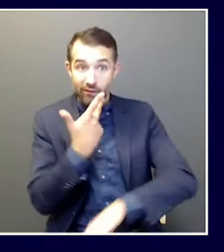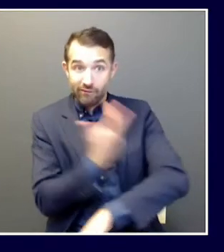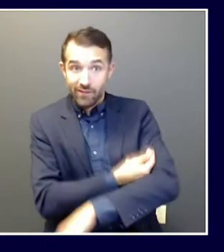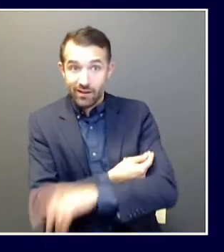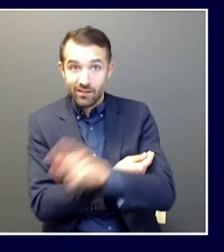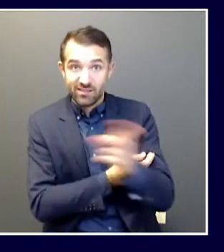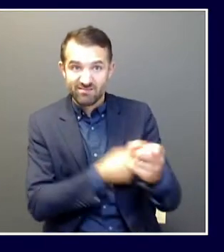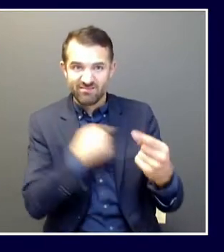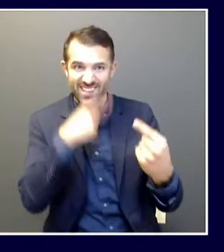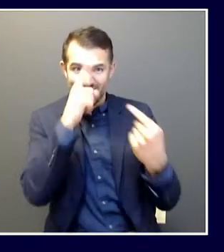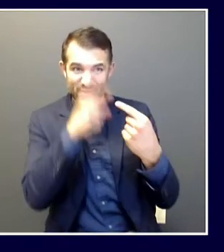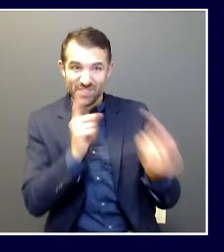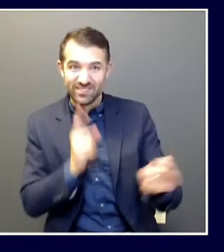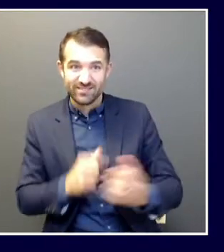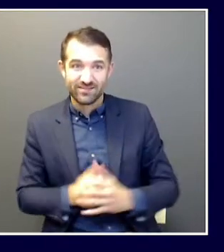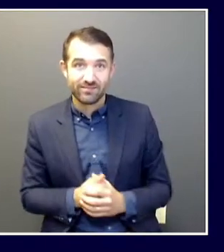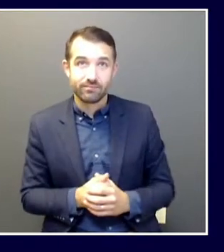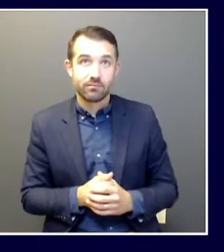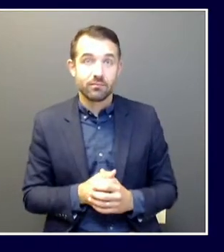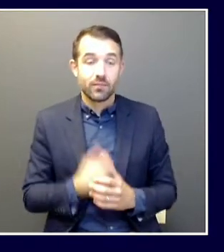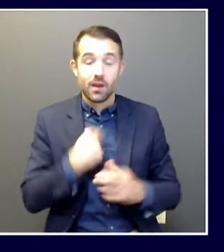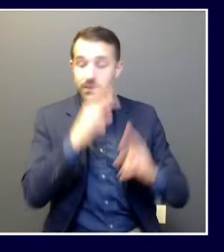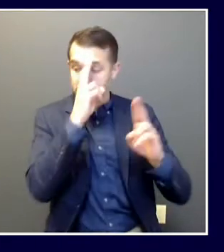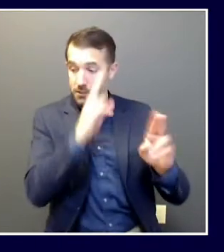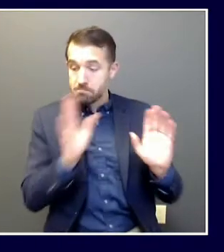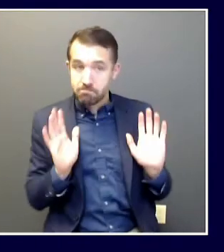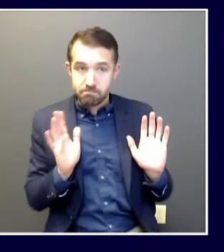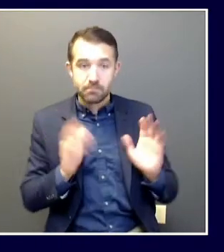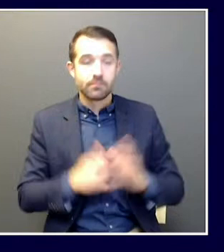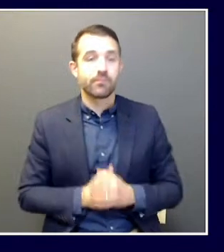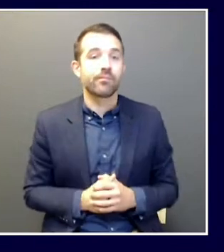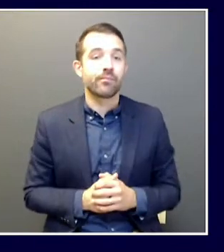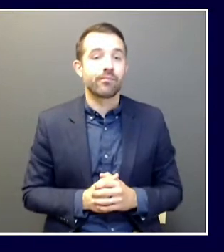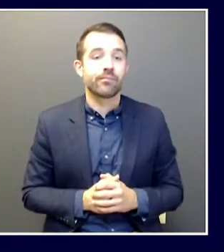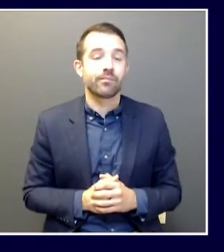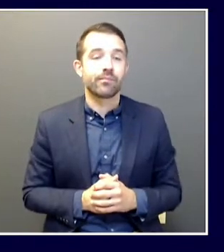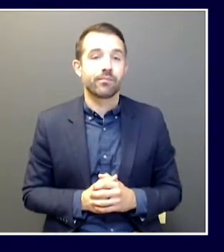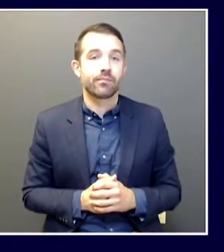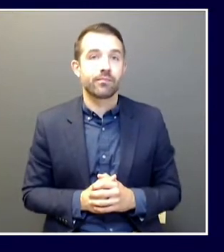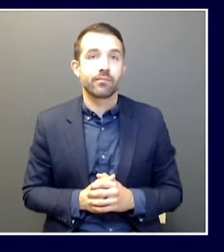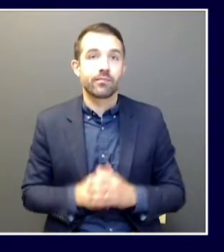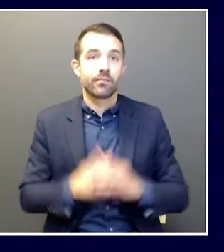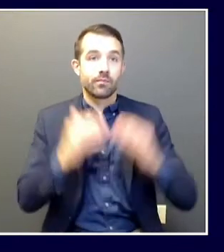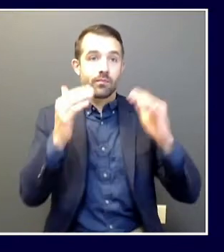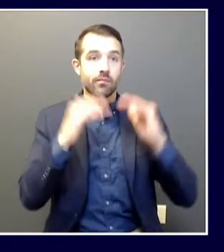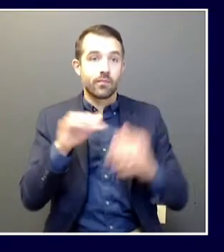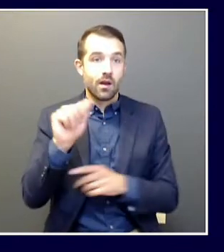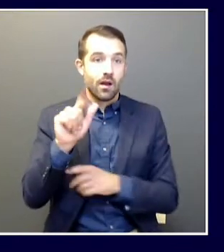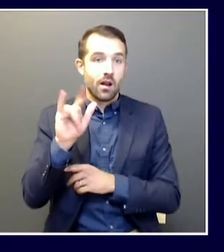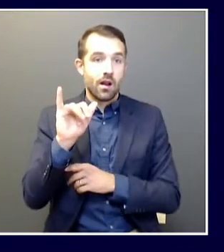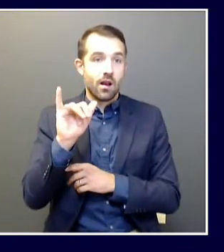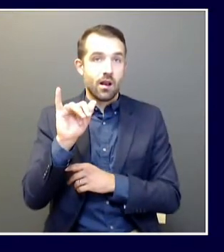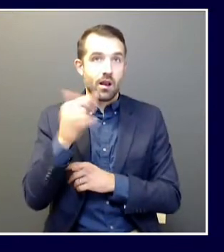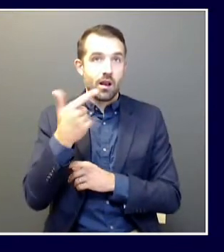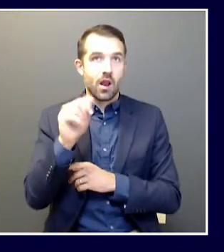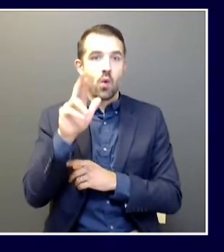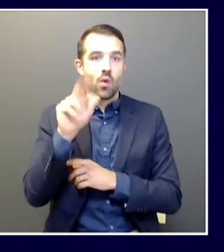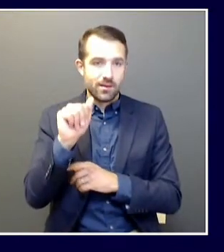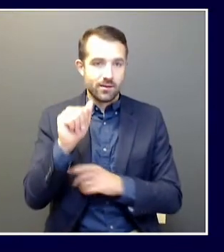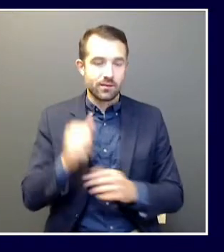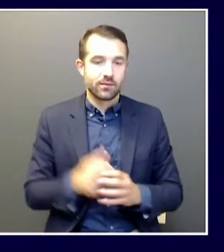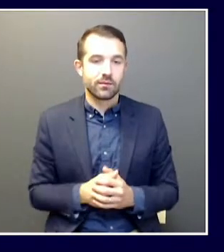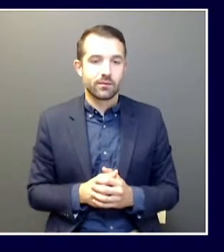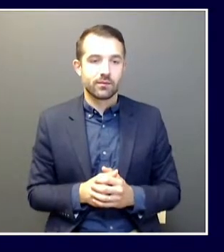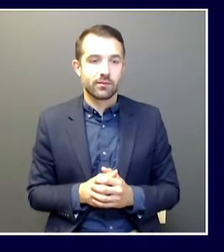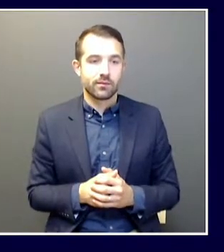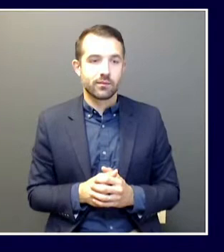to do. Thank you. Thanks, Mel. Let me go to Allegra from WABI. Hi,